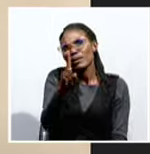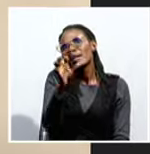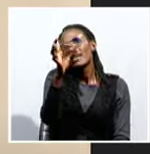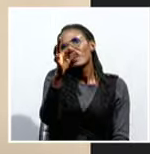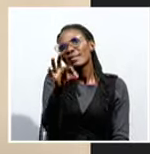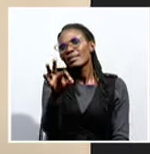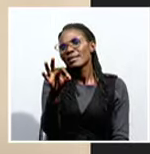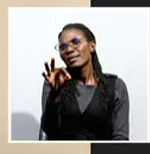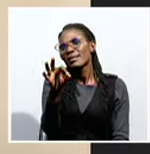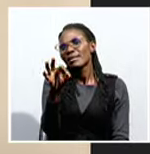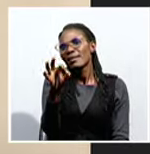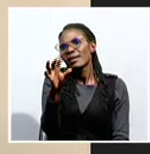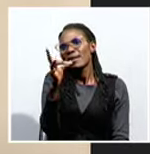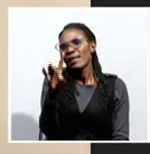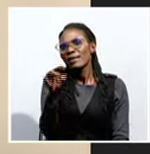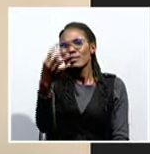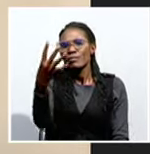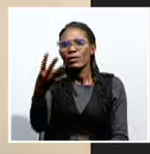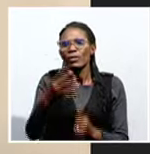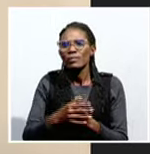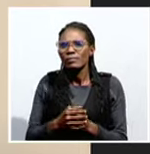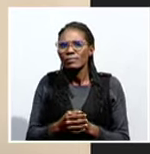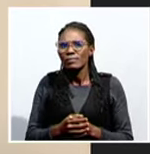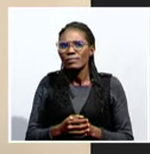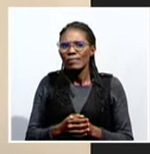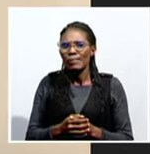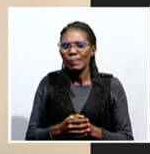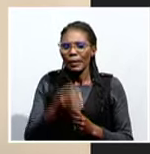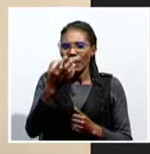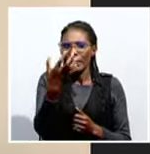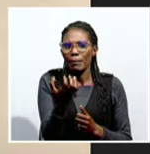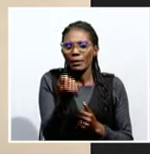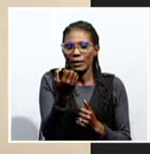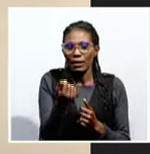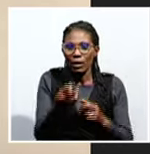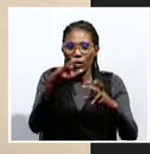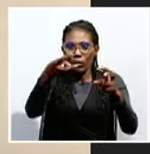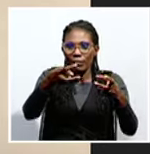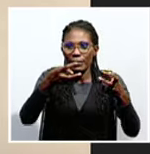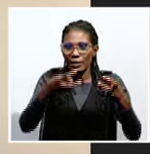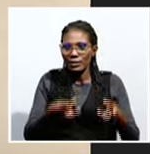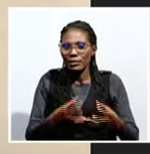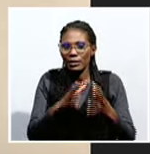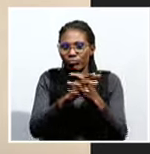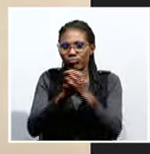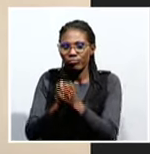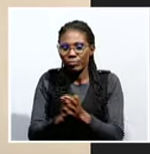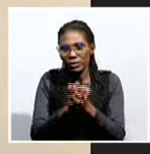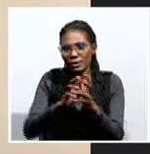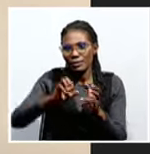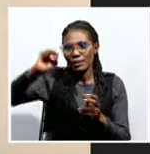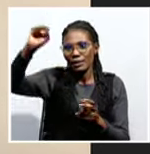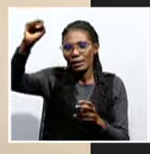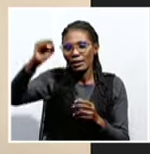1984. There was a SWAPO solidarity conference in Brussels,